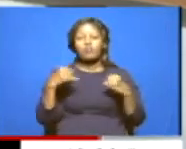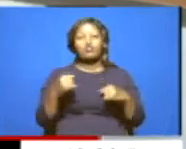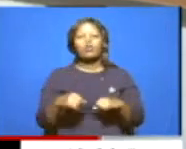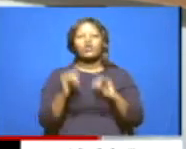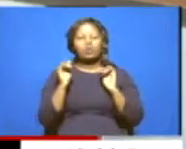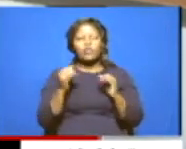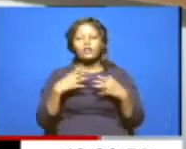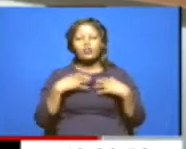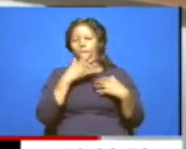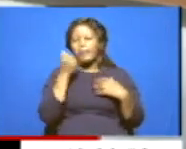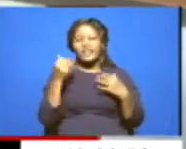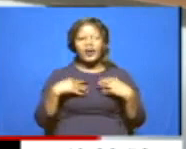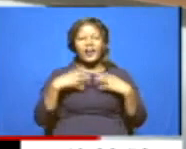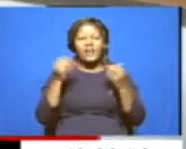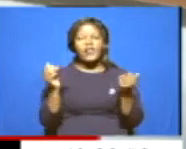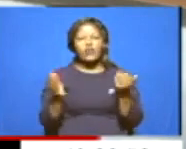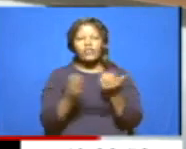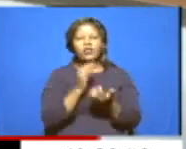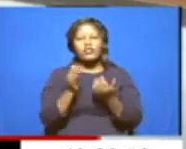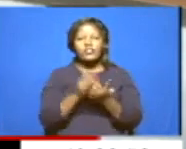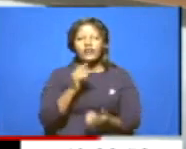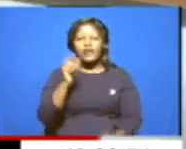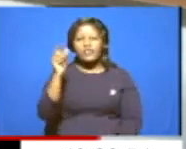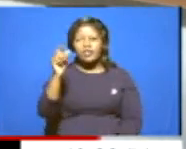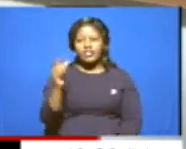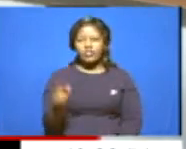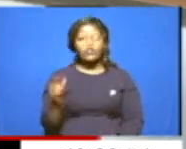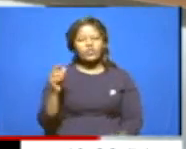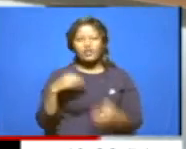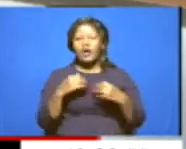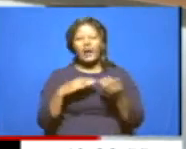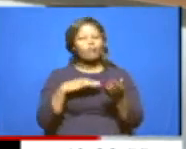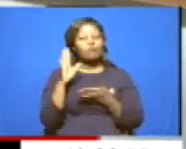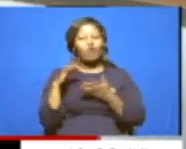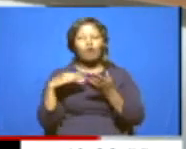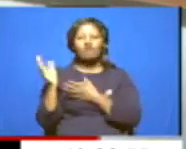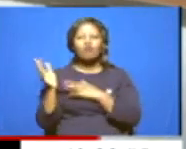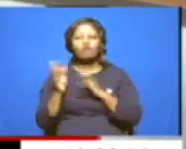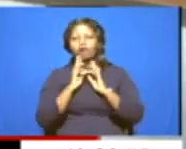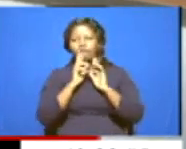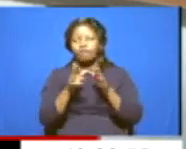in the region. Of course, we have a more comprehensive report a little bit later.